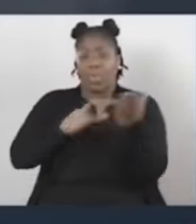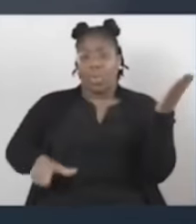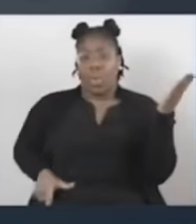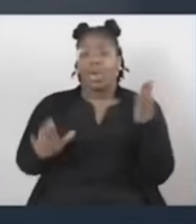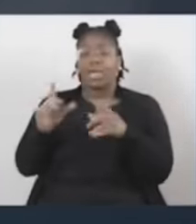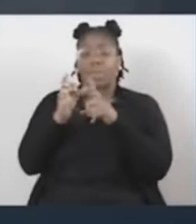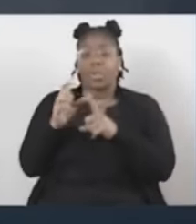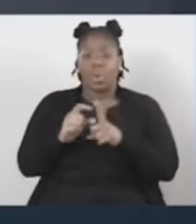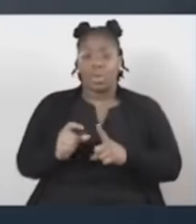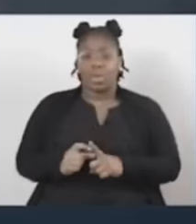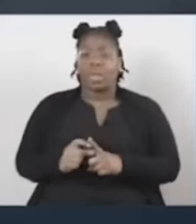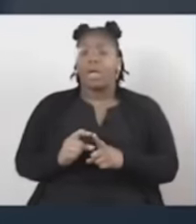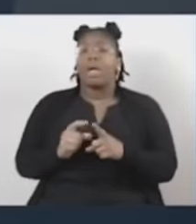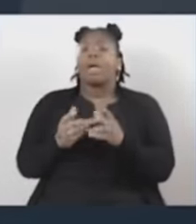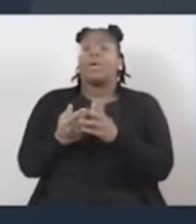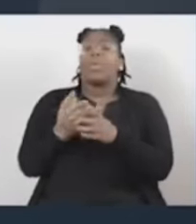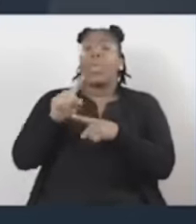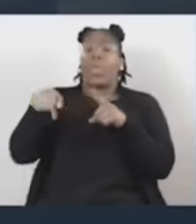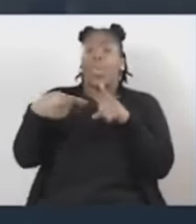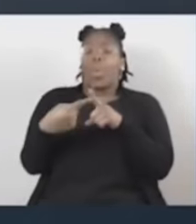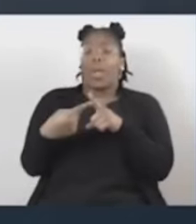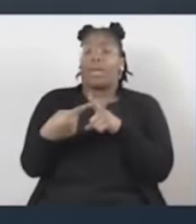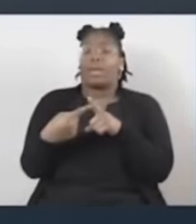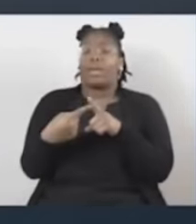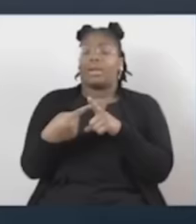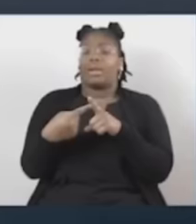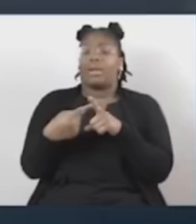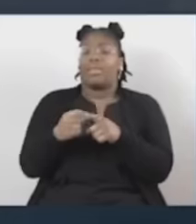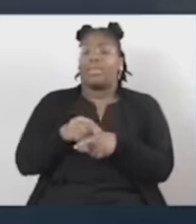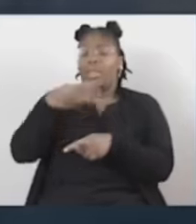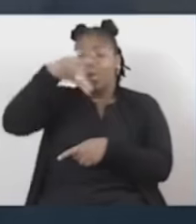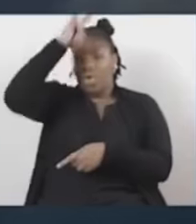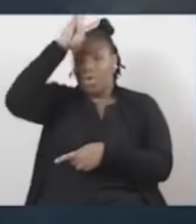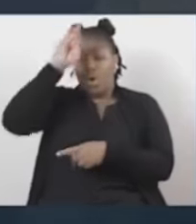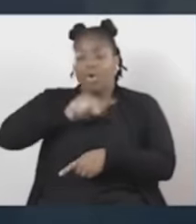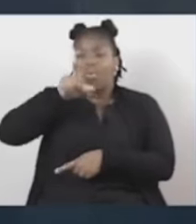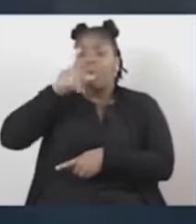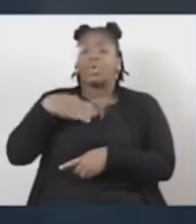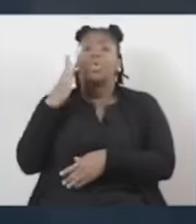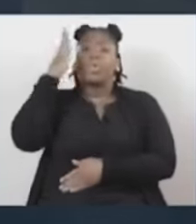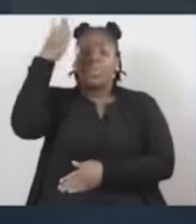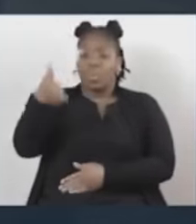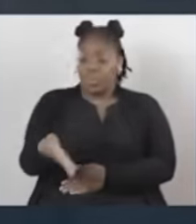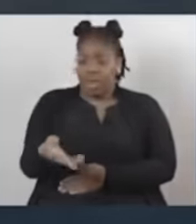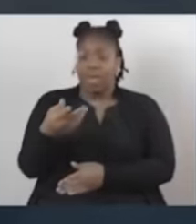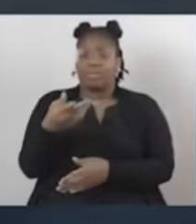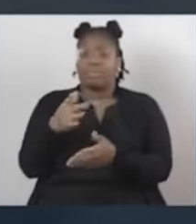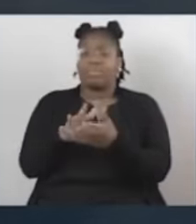me thrice." And he went out and wept bitterly, that is, with painfully moving